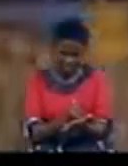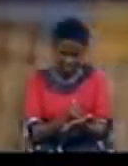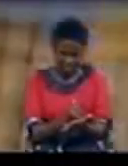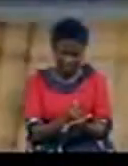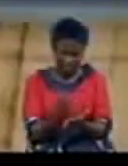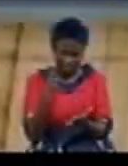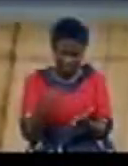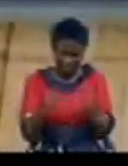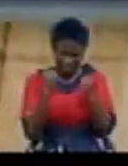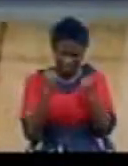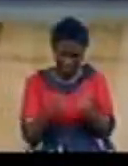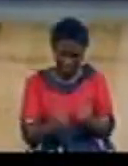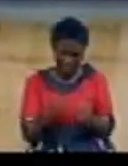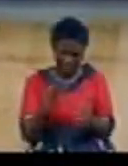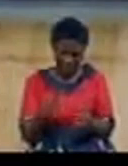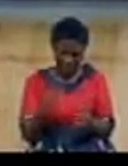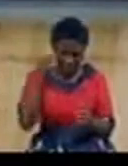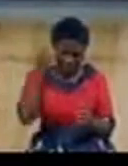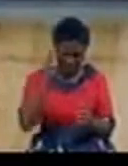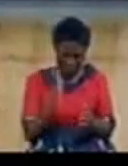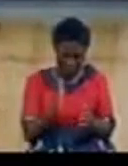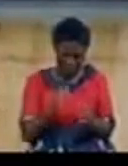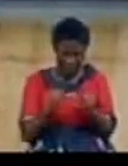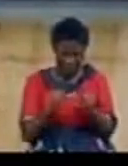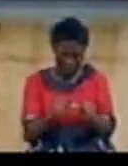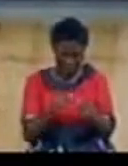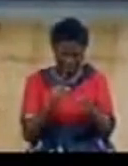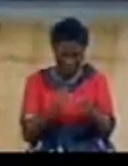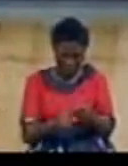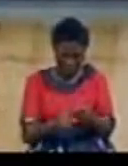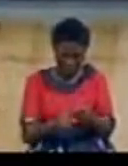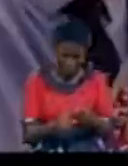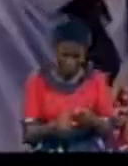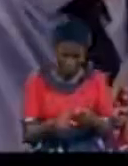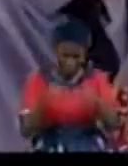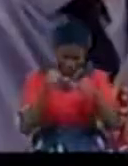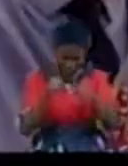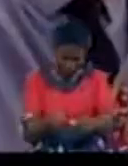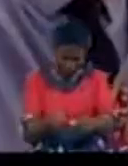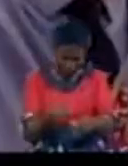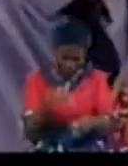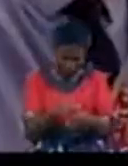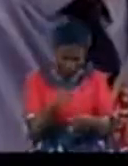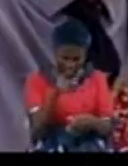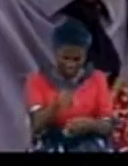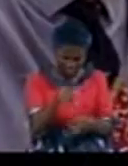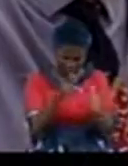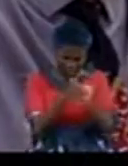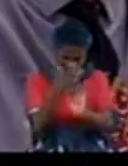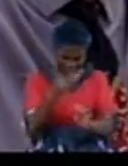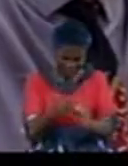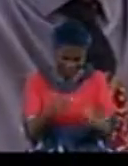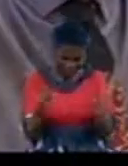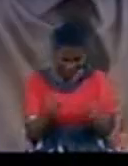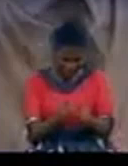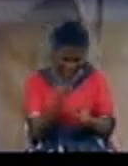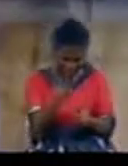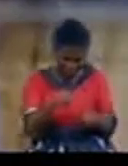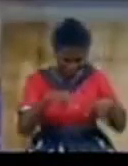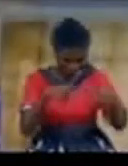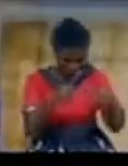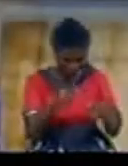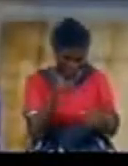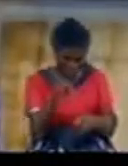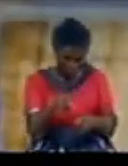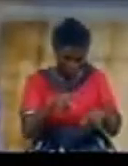the power of God continue to reside in you. As you go with